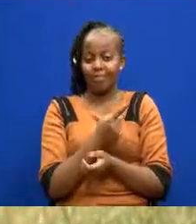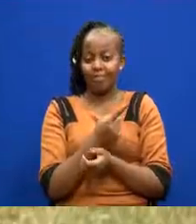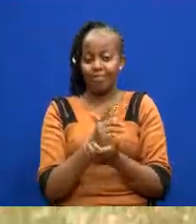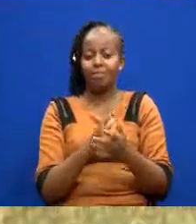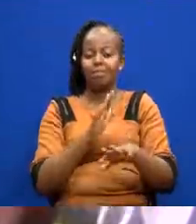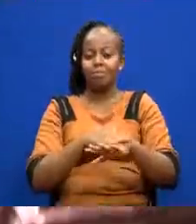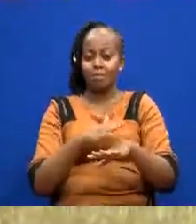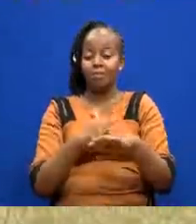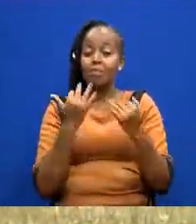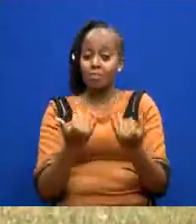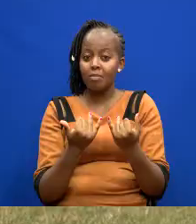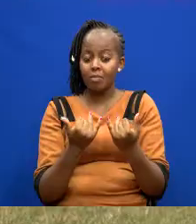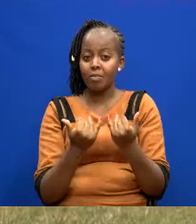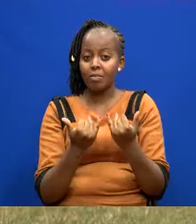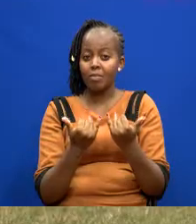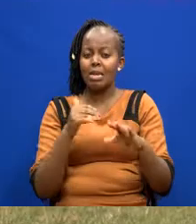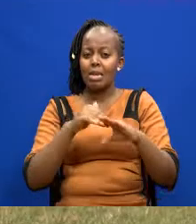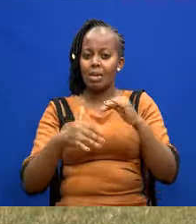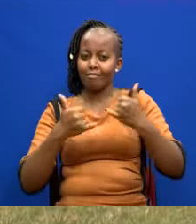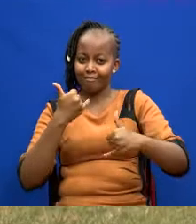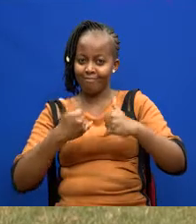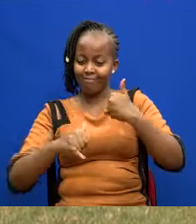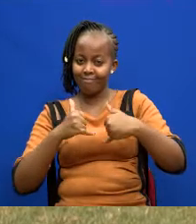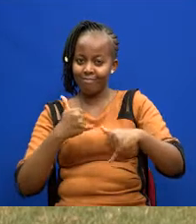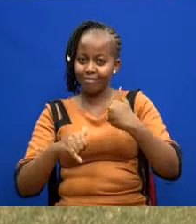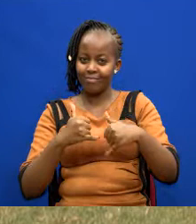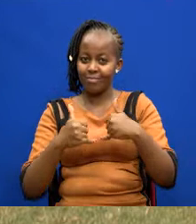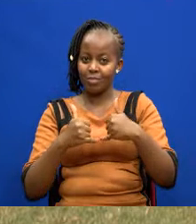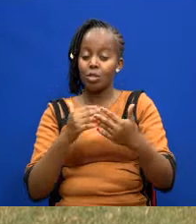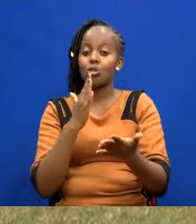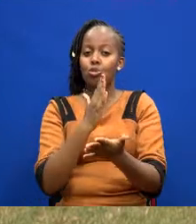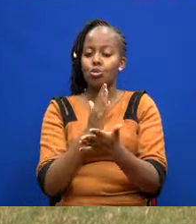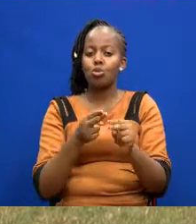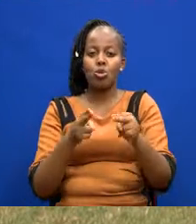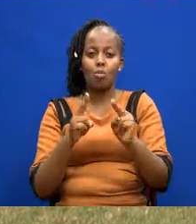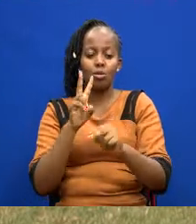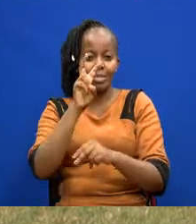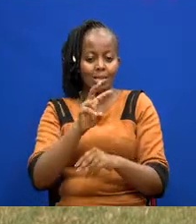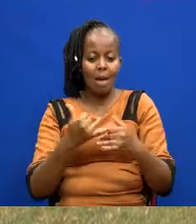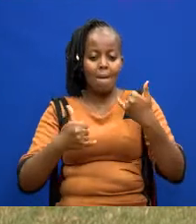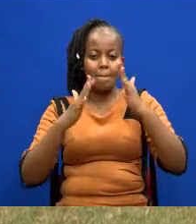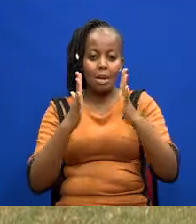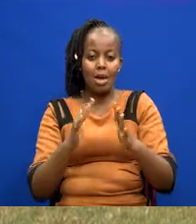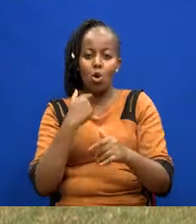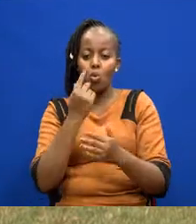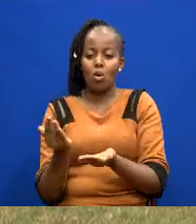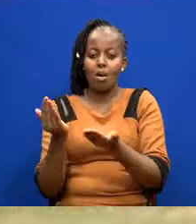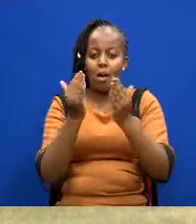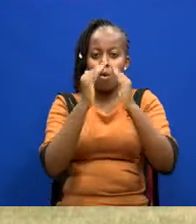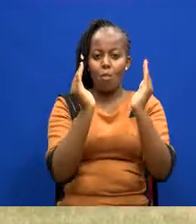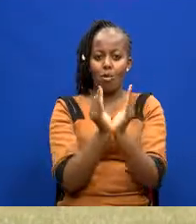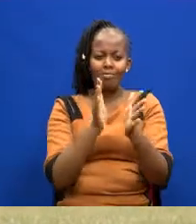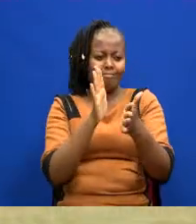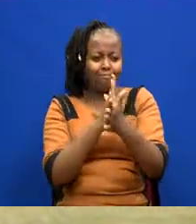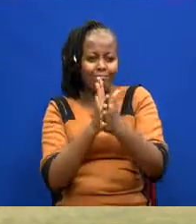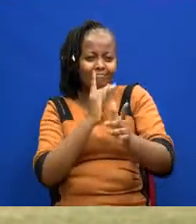Nice. Now, in a game situation, it normally occurs that the player carrying the ball is